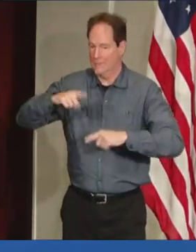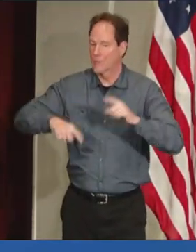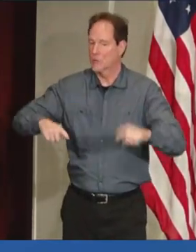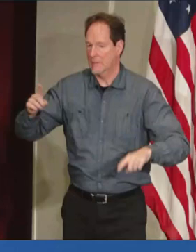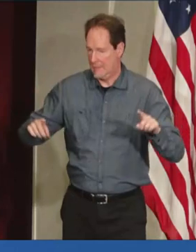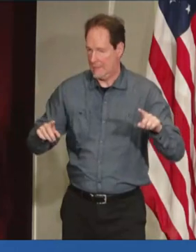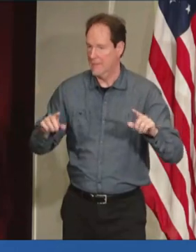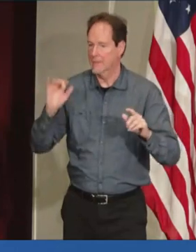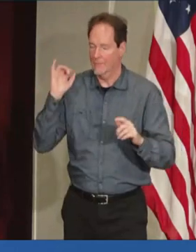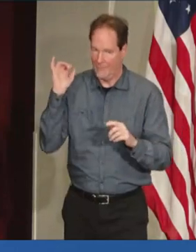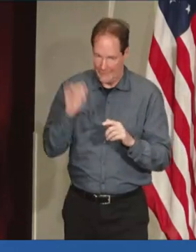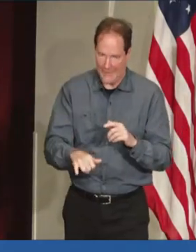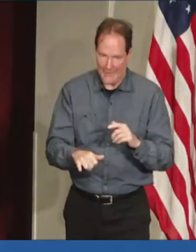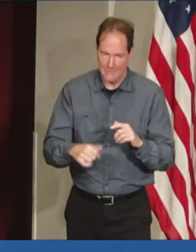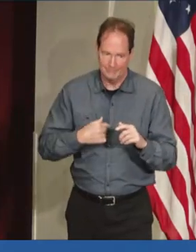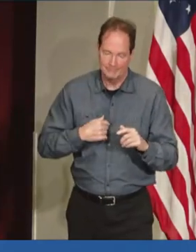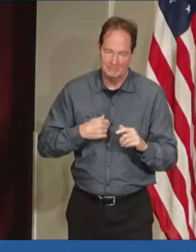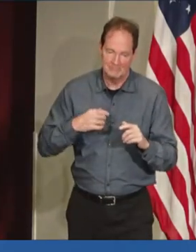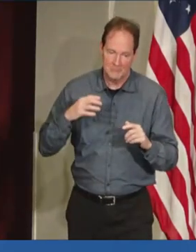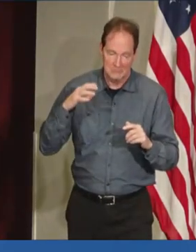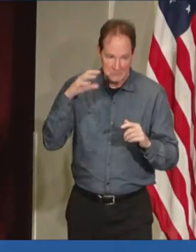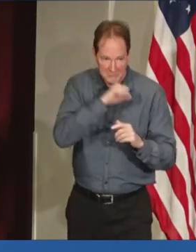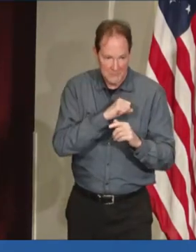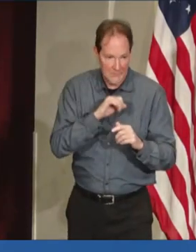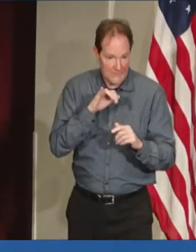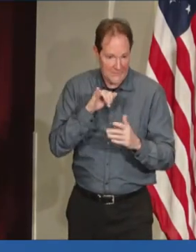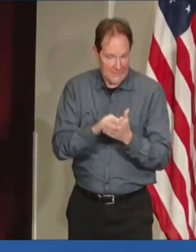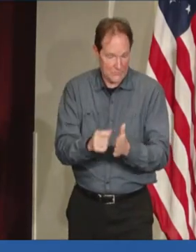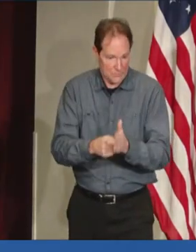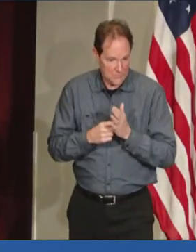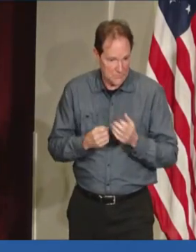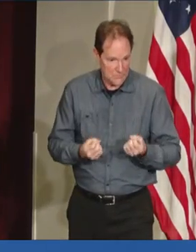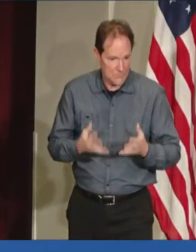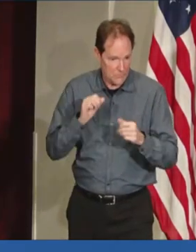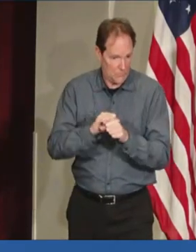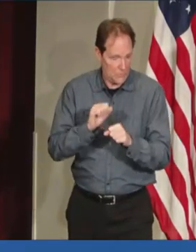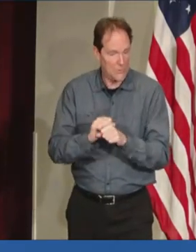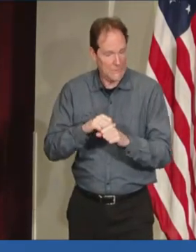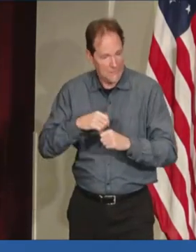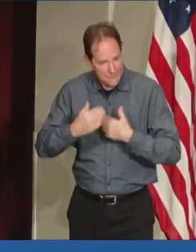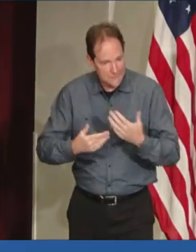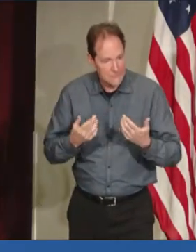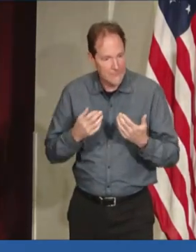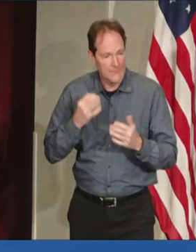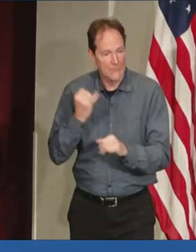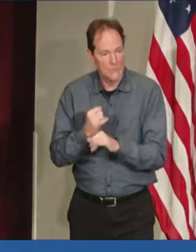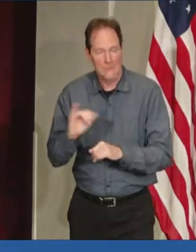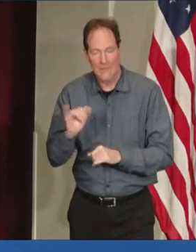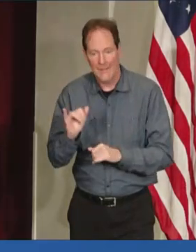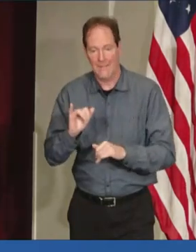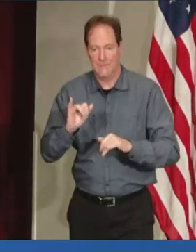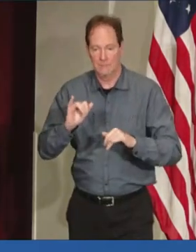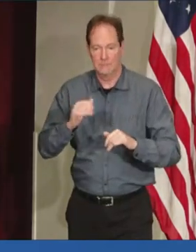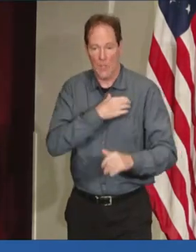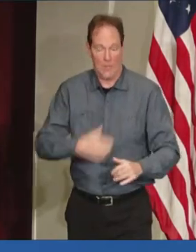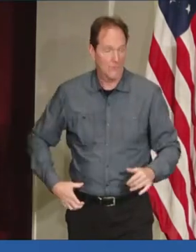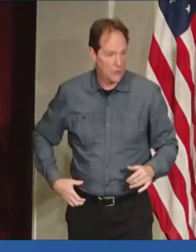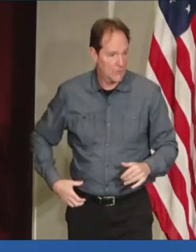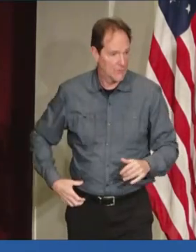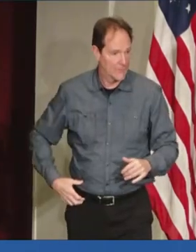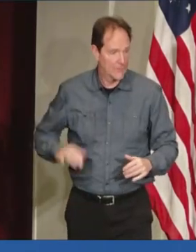I presume is required in much of the work that would be going on at institutions like Harvard,